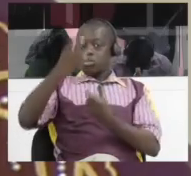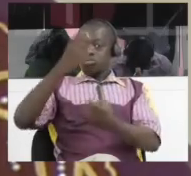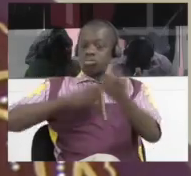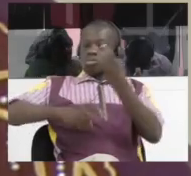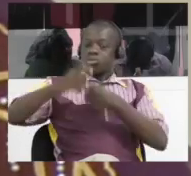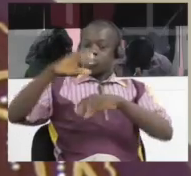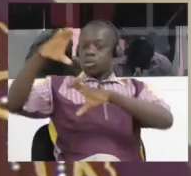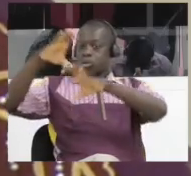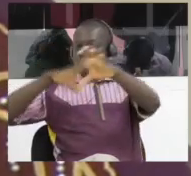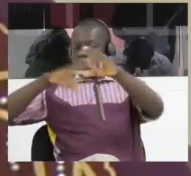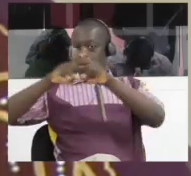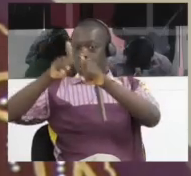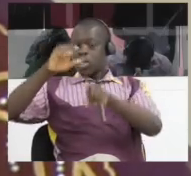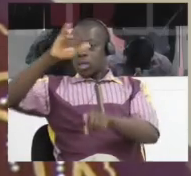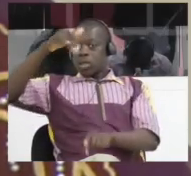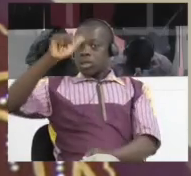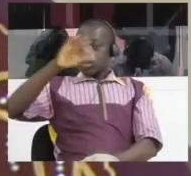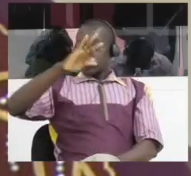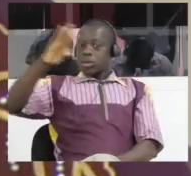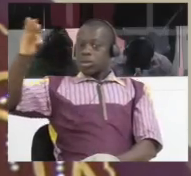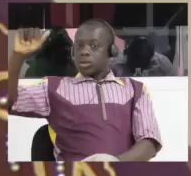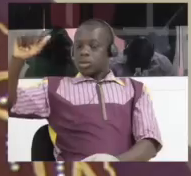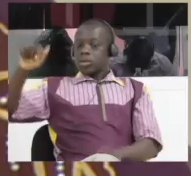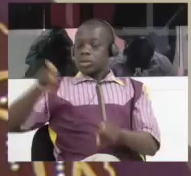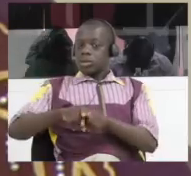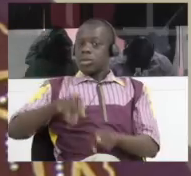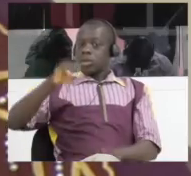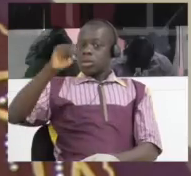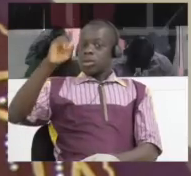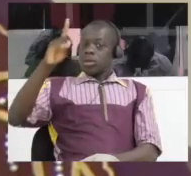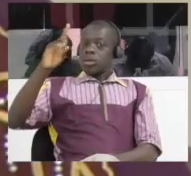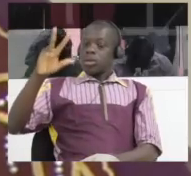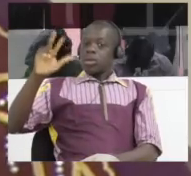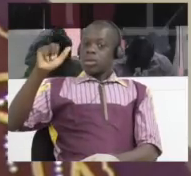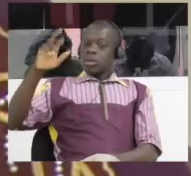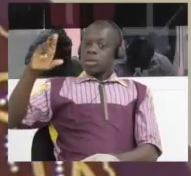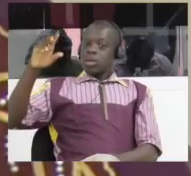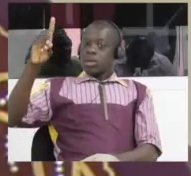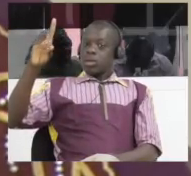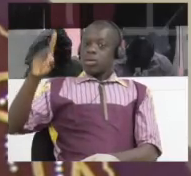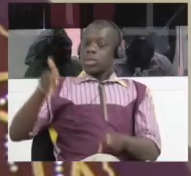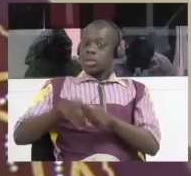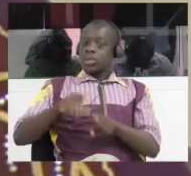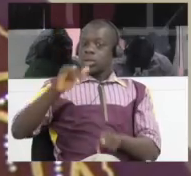communicate to him? Did you communicate to him what Mr. Edward Sartain need?